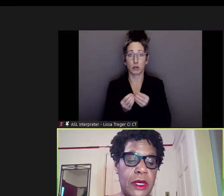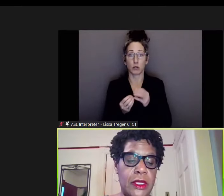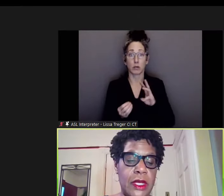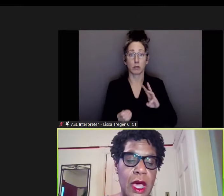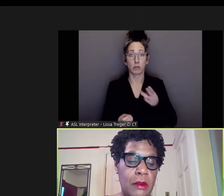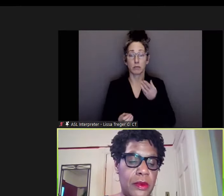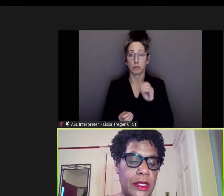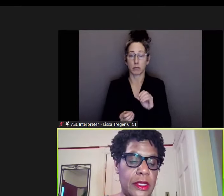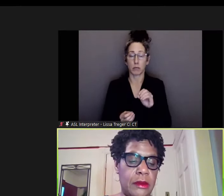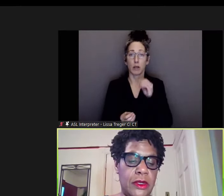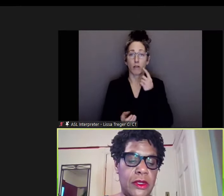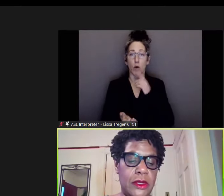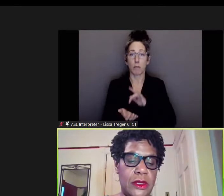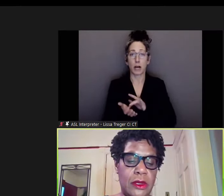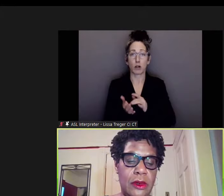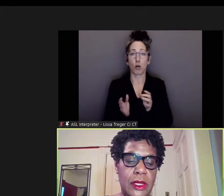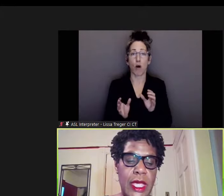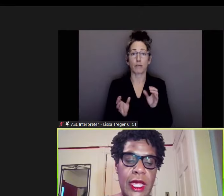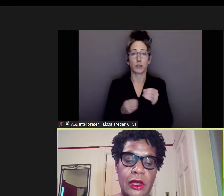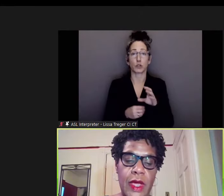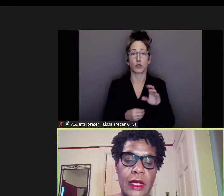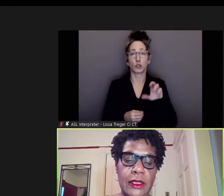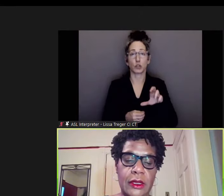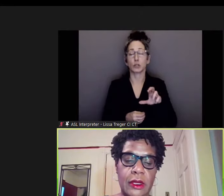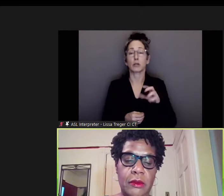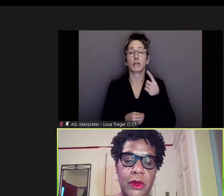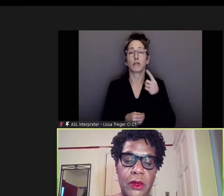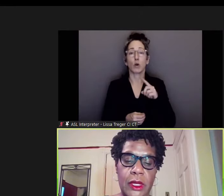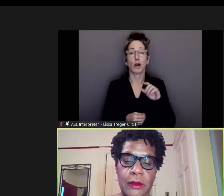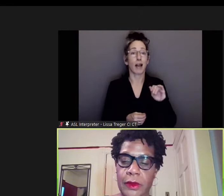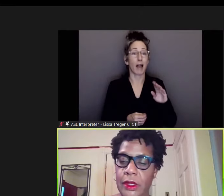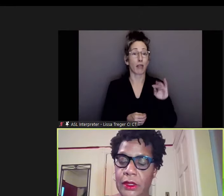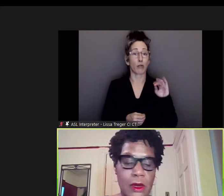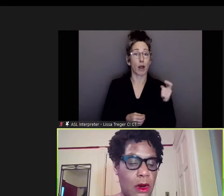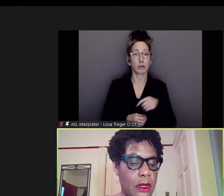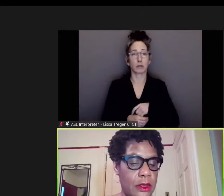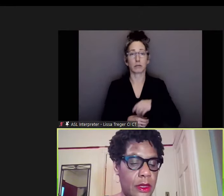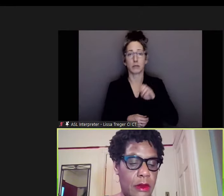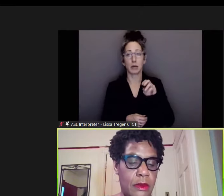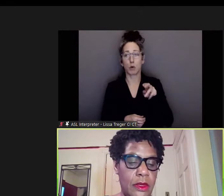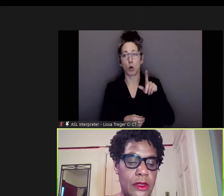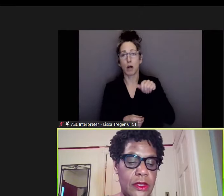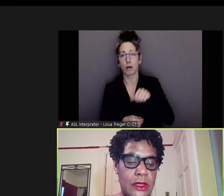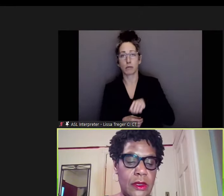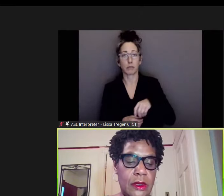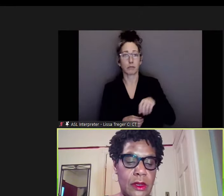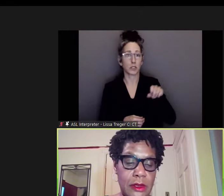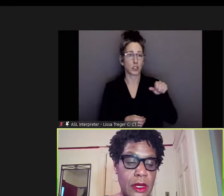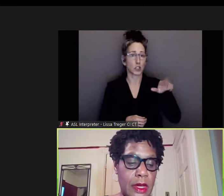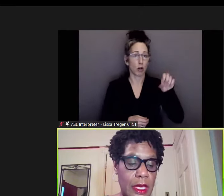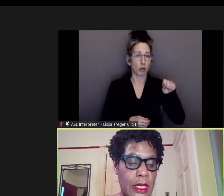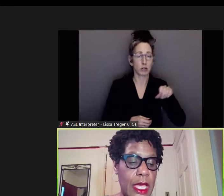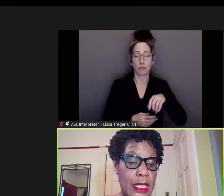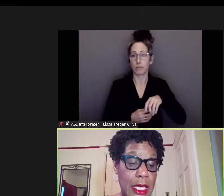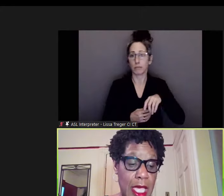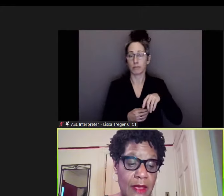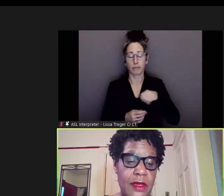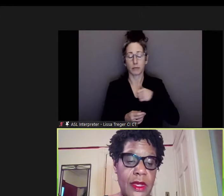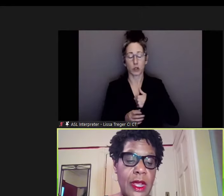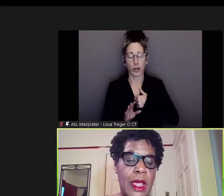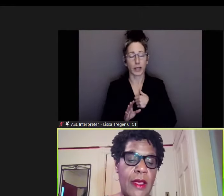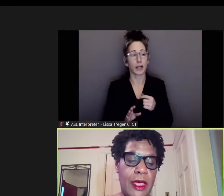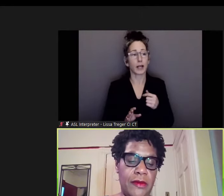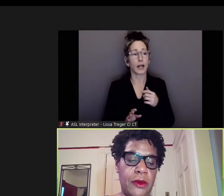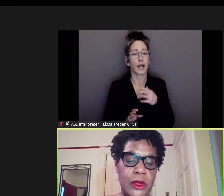medical officer responding to outbreaks and emergencies including anthrax, Ebola, SARS, and